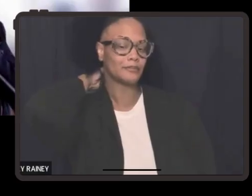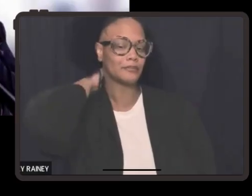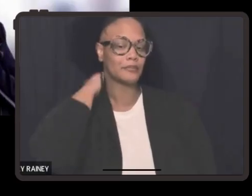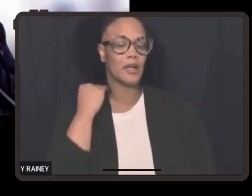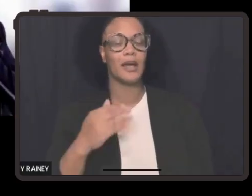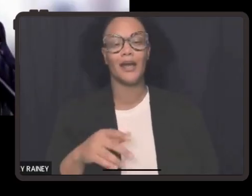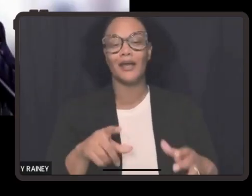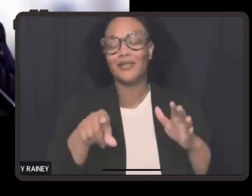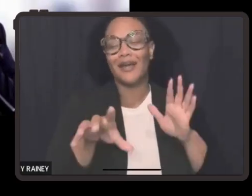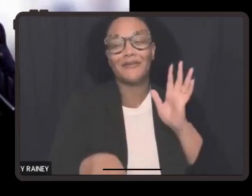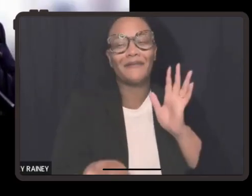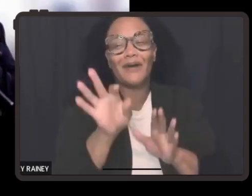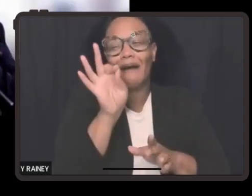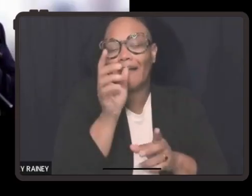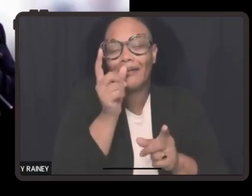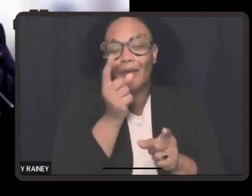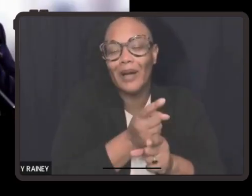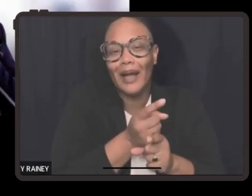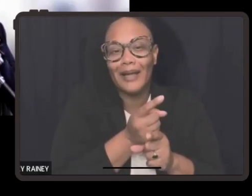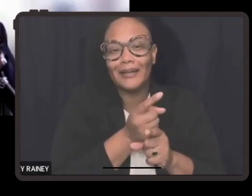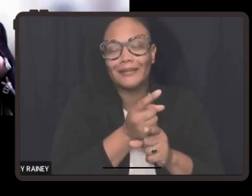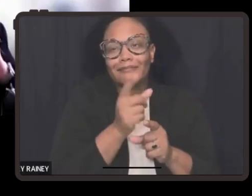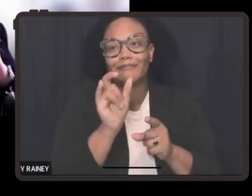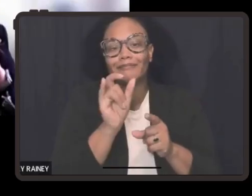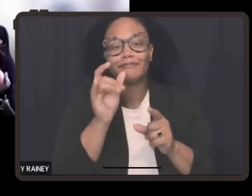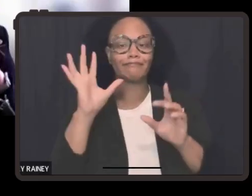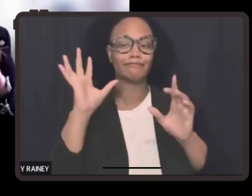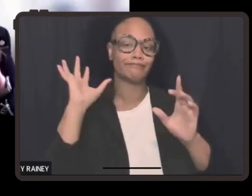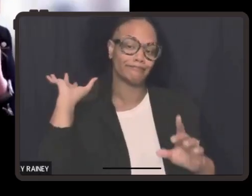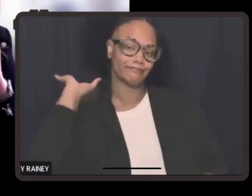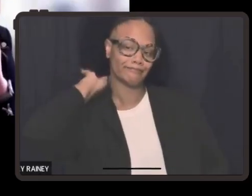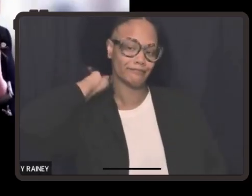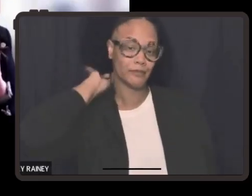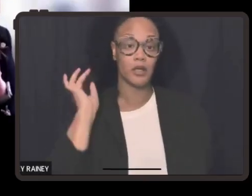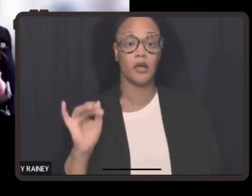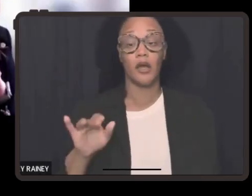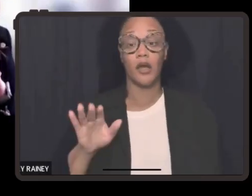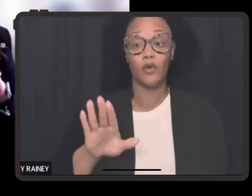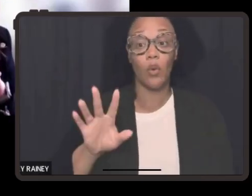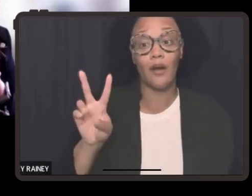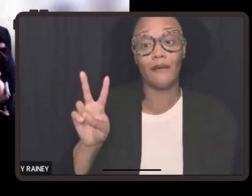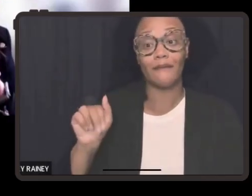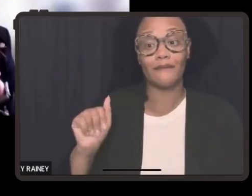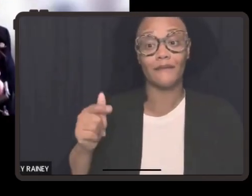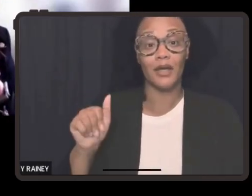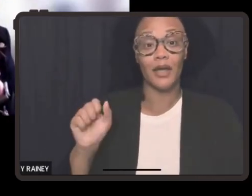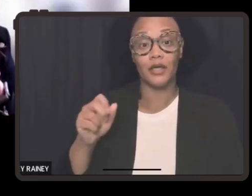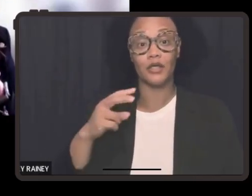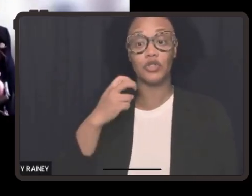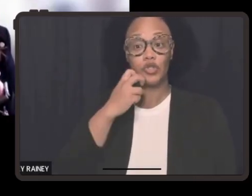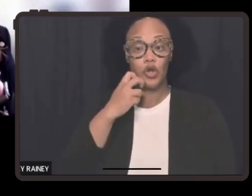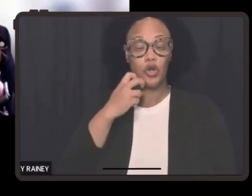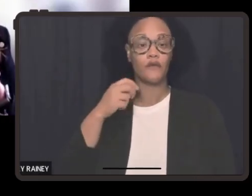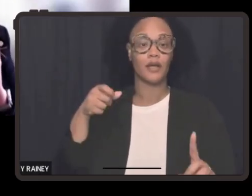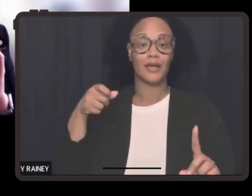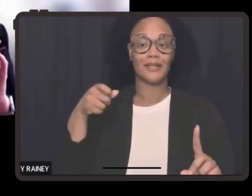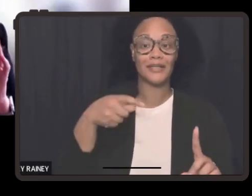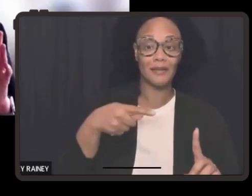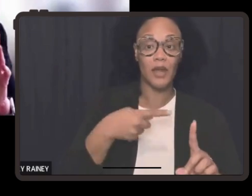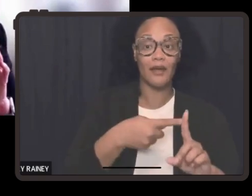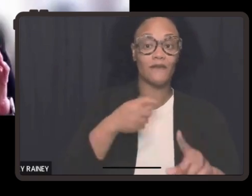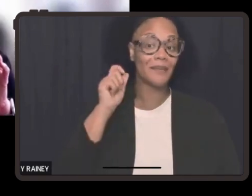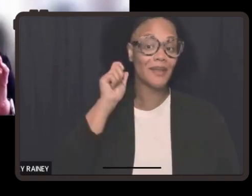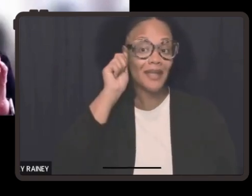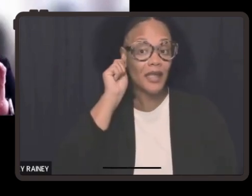right, because it's got to connect to the vagus. So if your vagus nerve stimulates, you can stimulate from the tragus, from the ear, which I don't